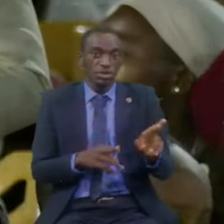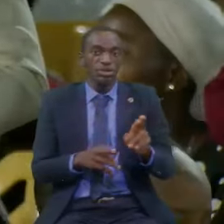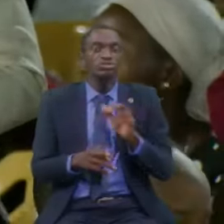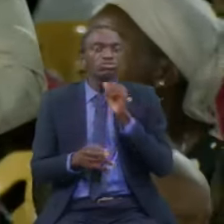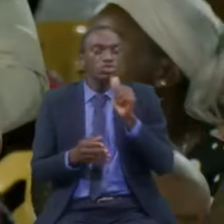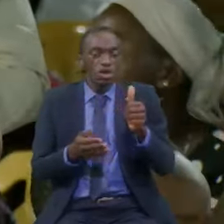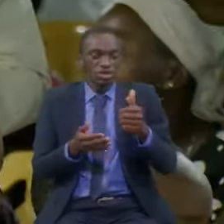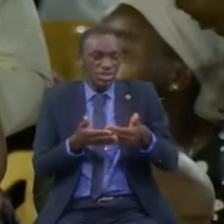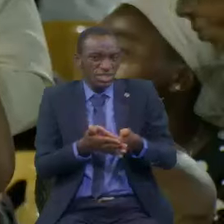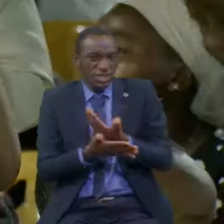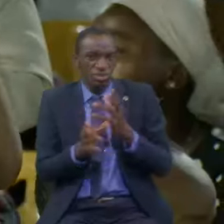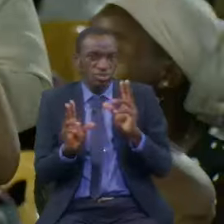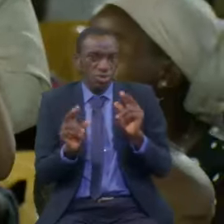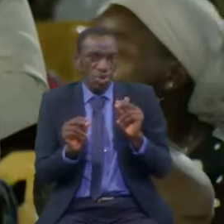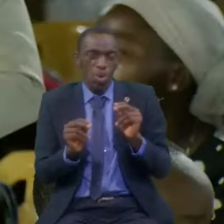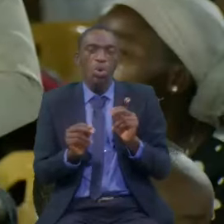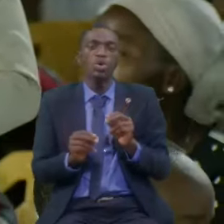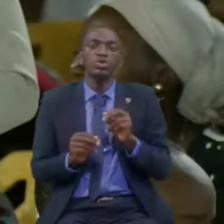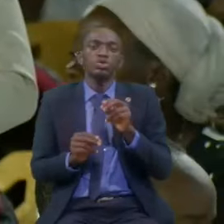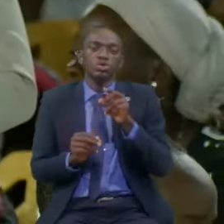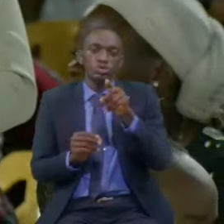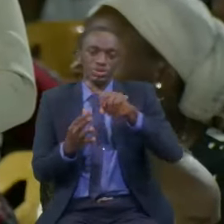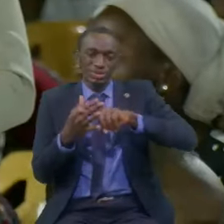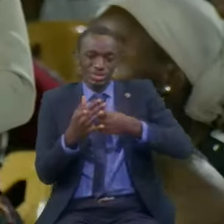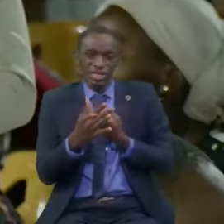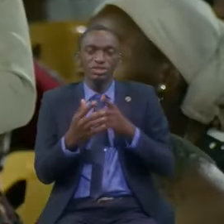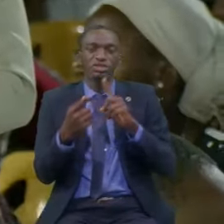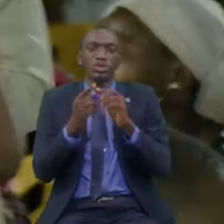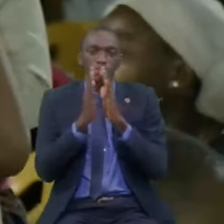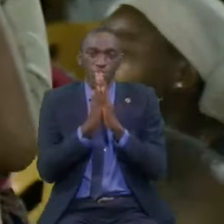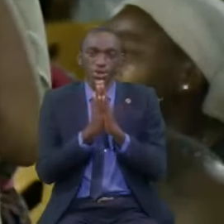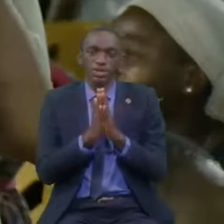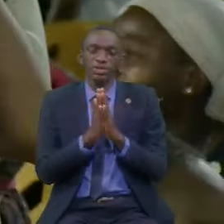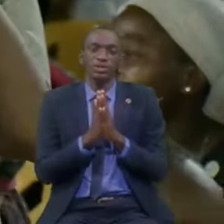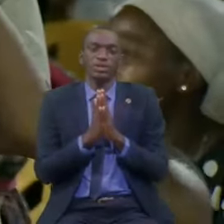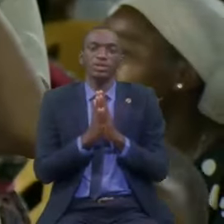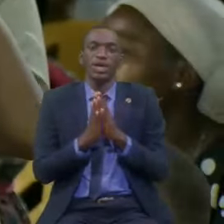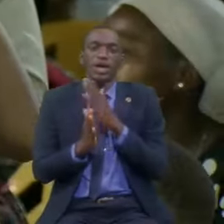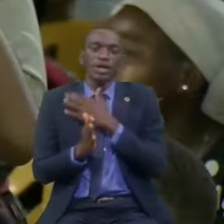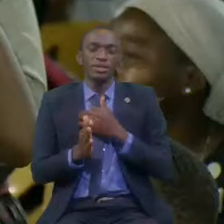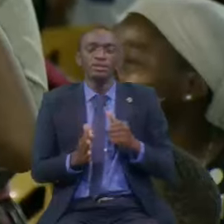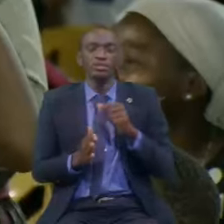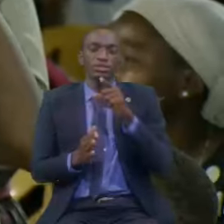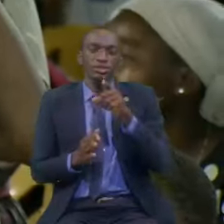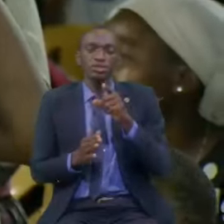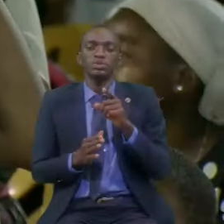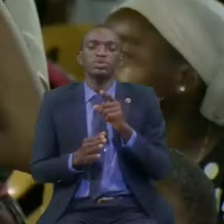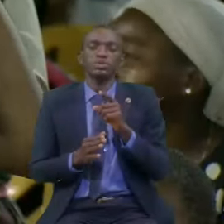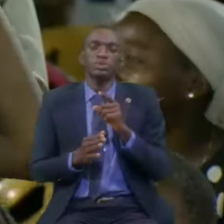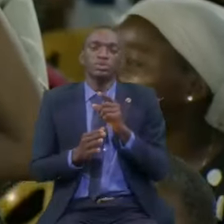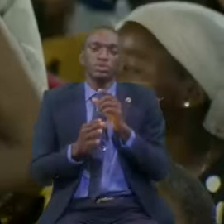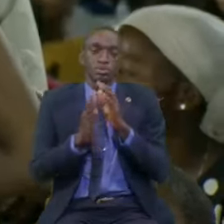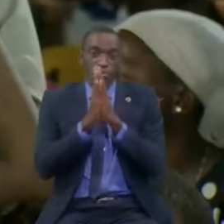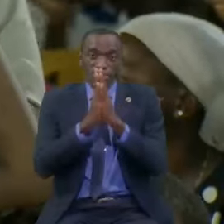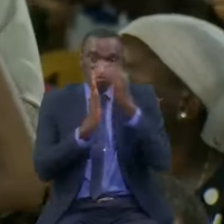tell the Lord, remember me tonight. I will receive my own miracle. When you be blessing others, pass me